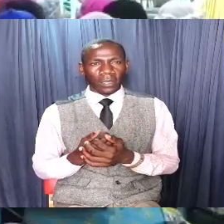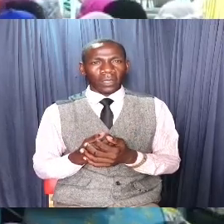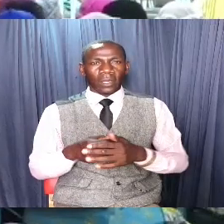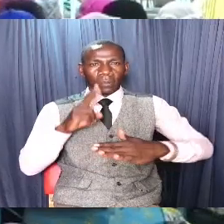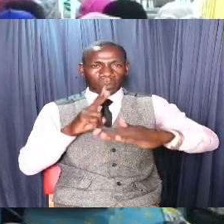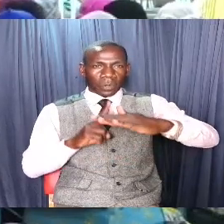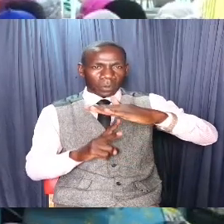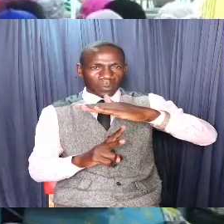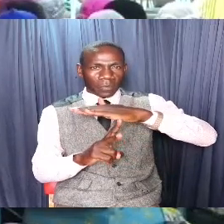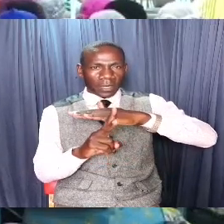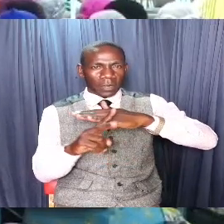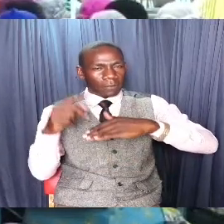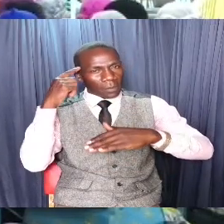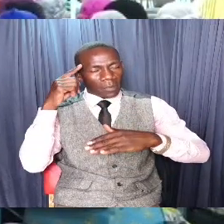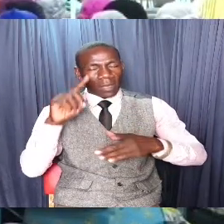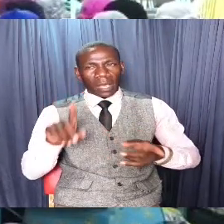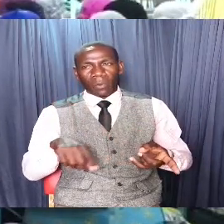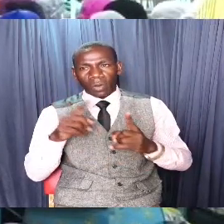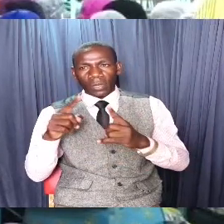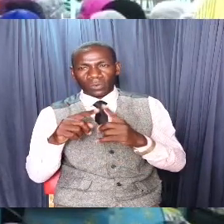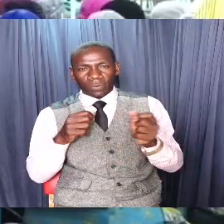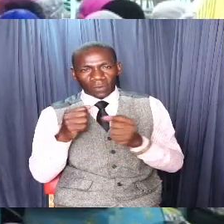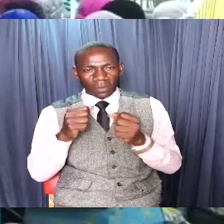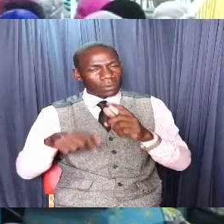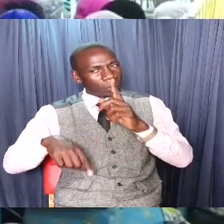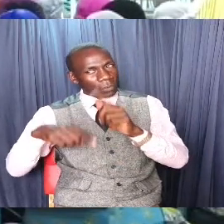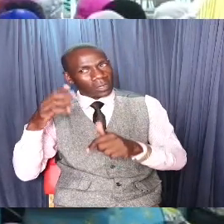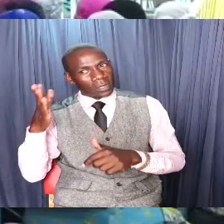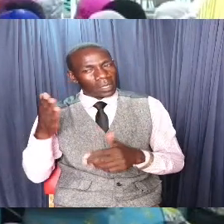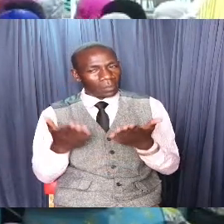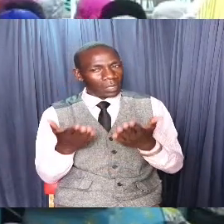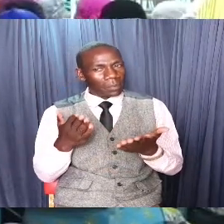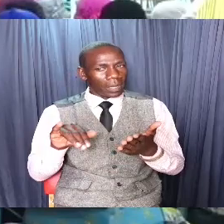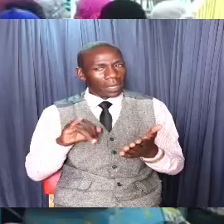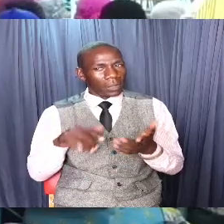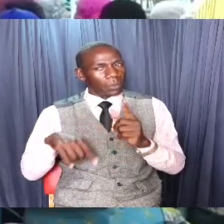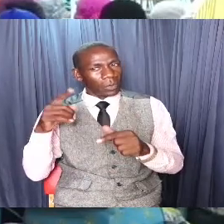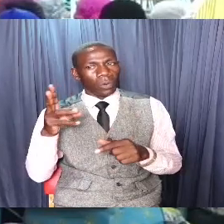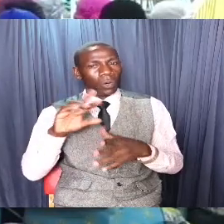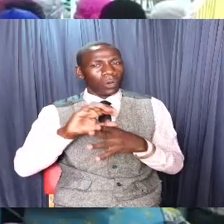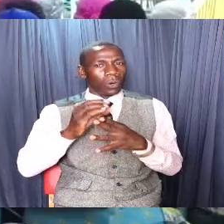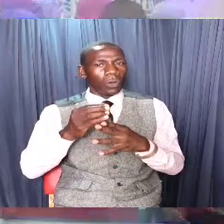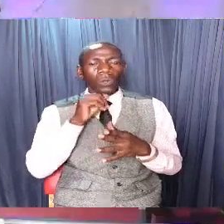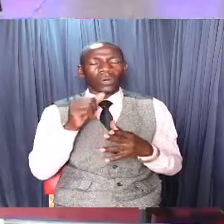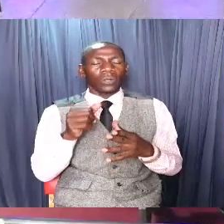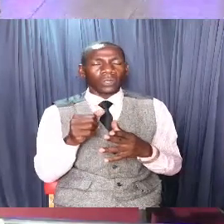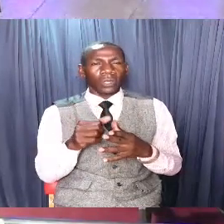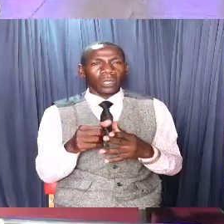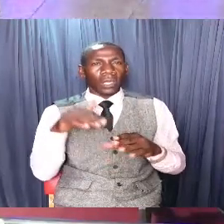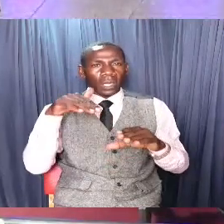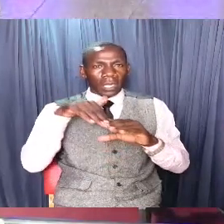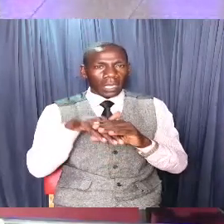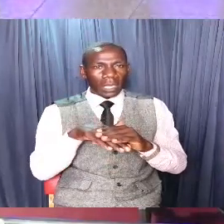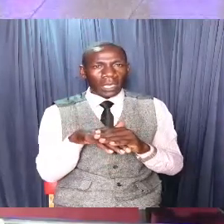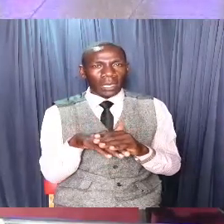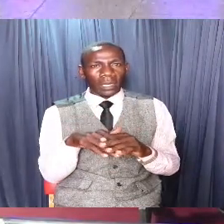Hallelujah. Prophesy unto me when I go to war, whether I'll defeat or not. Na kukawa katika wale